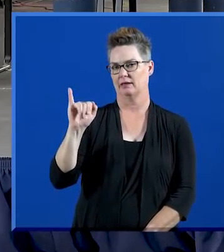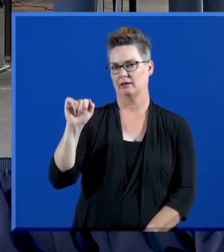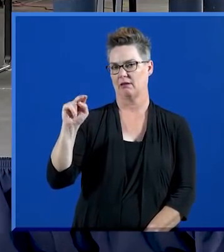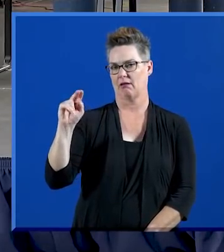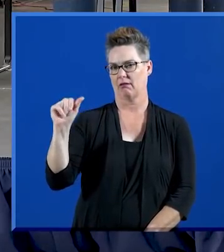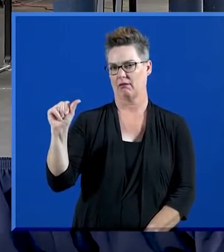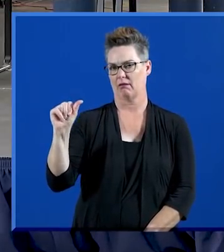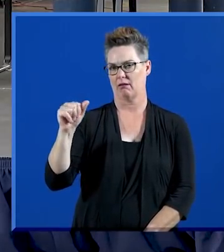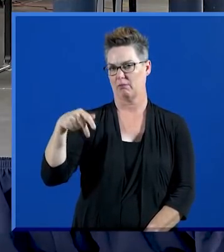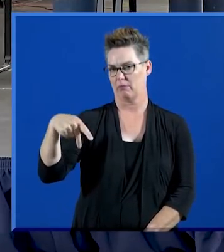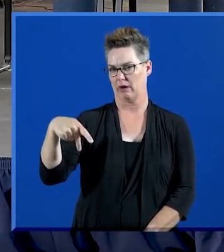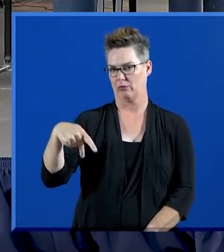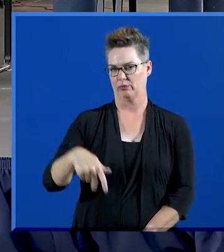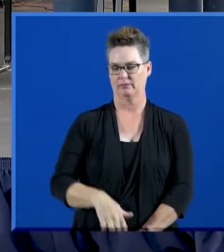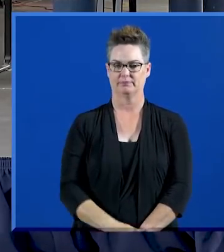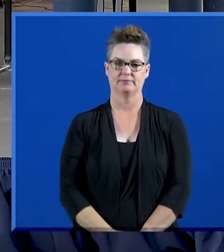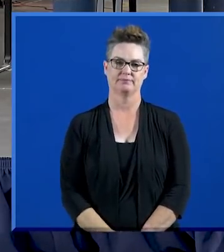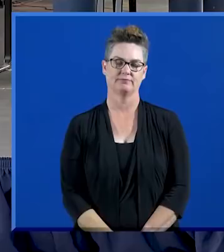Kiana Prout.